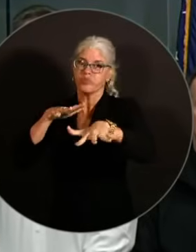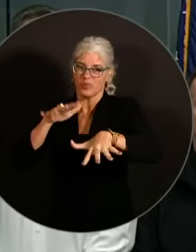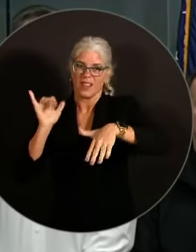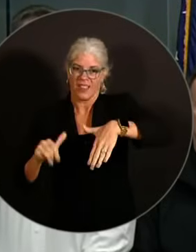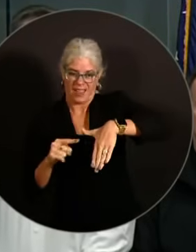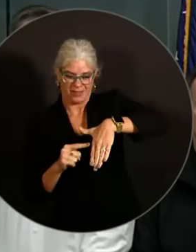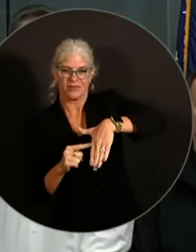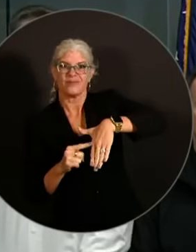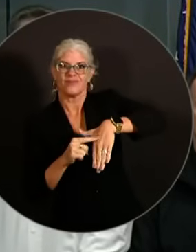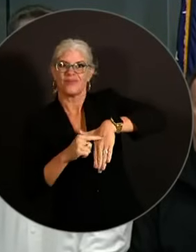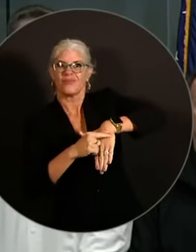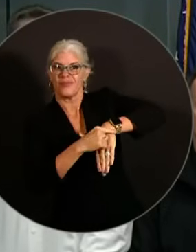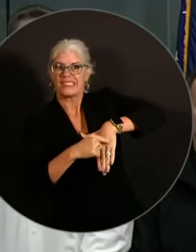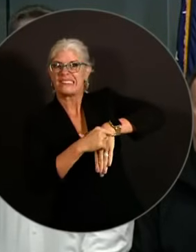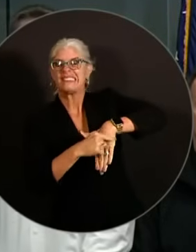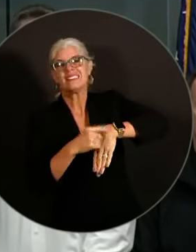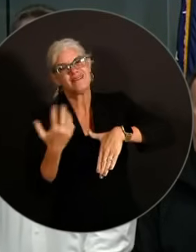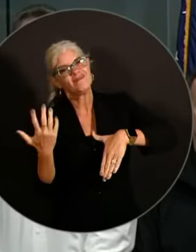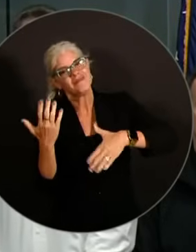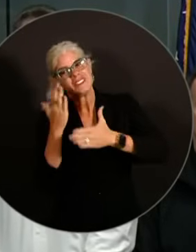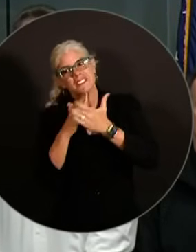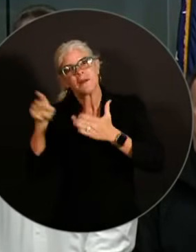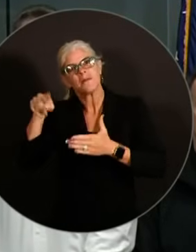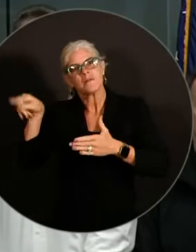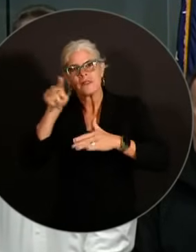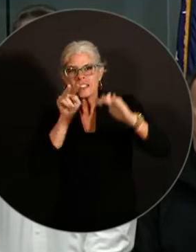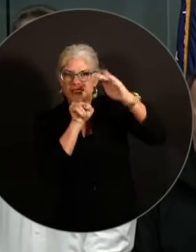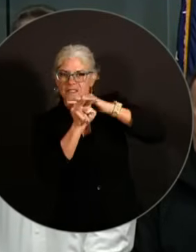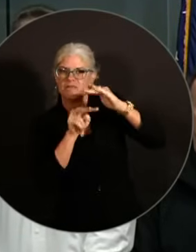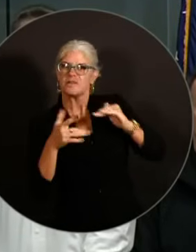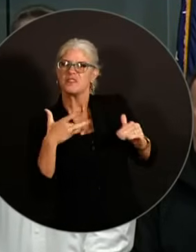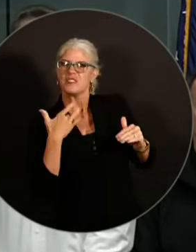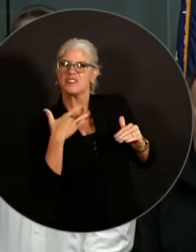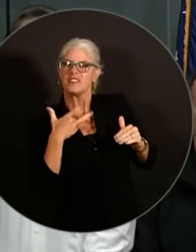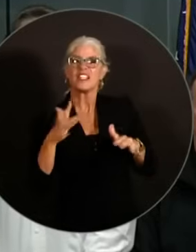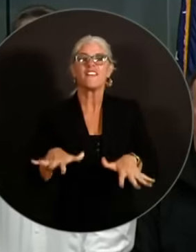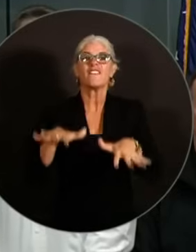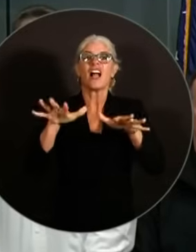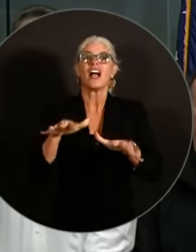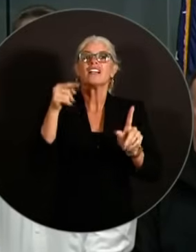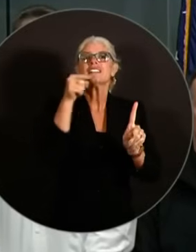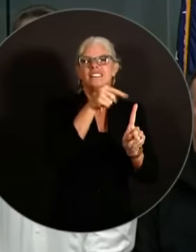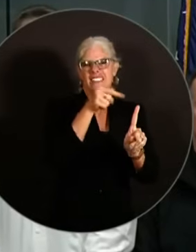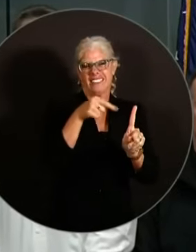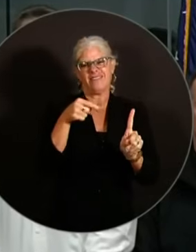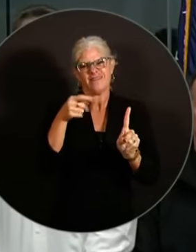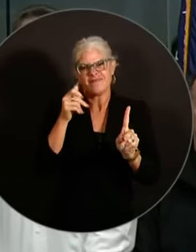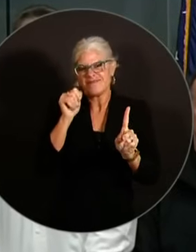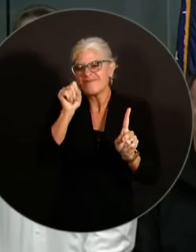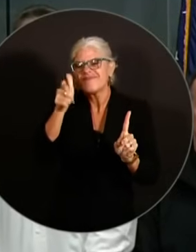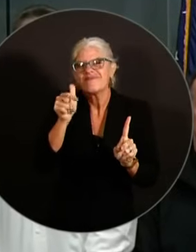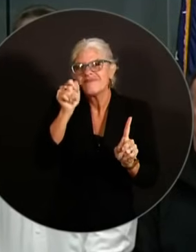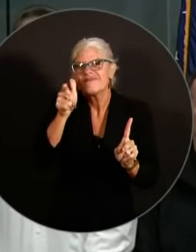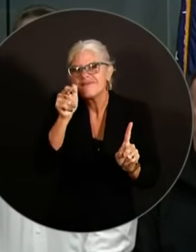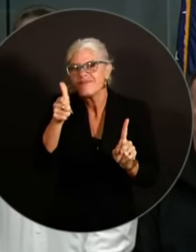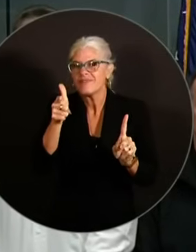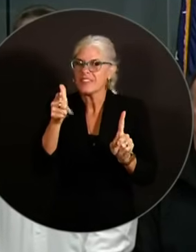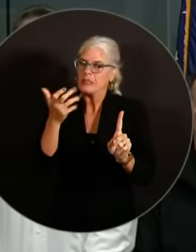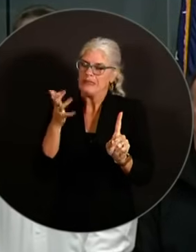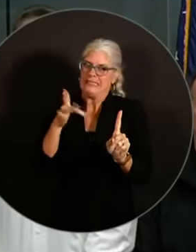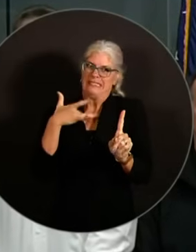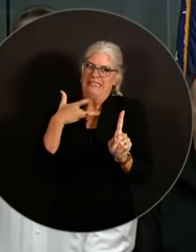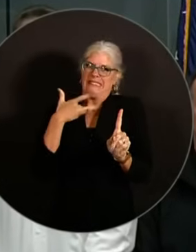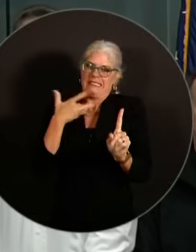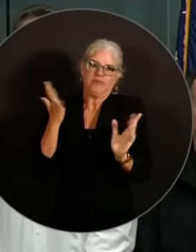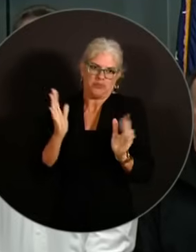many forecasts to remain within or reach moderate to flood stage over the next day or so. We had over